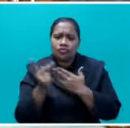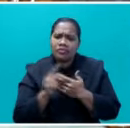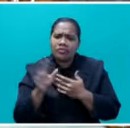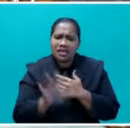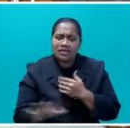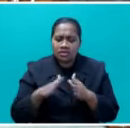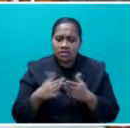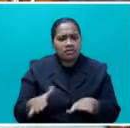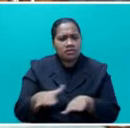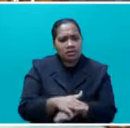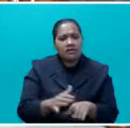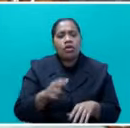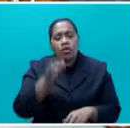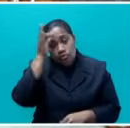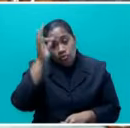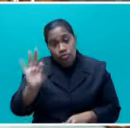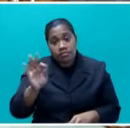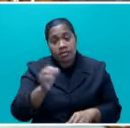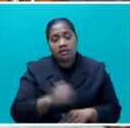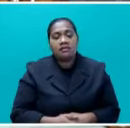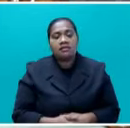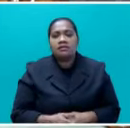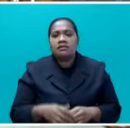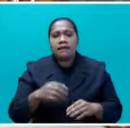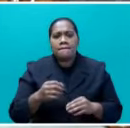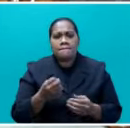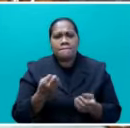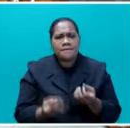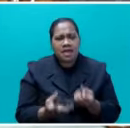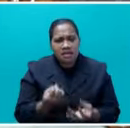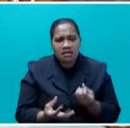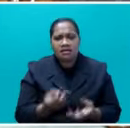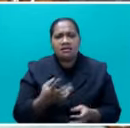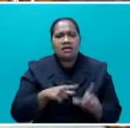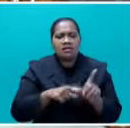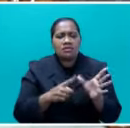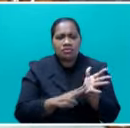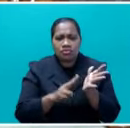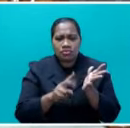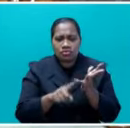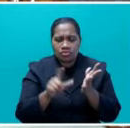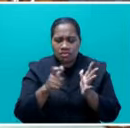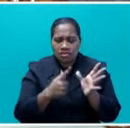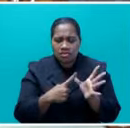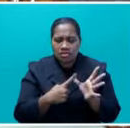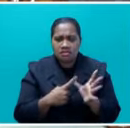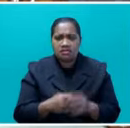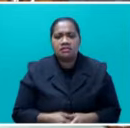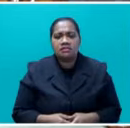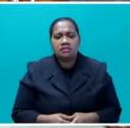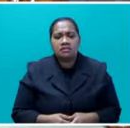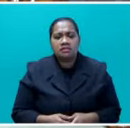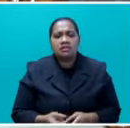covered are Rotuma Government Center in Rotuma, Benga Yanuda Secondary School in Benga, and Noikoro District School in the interior of